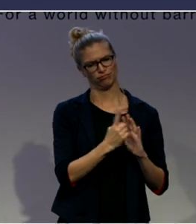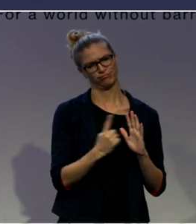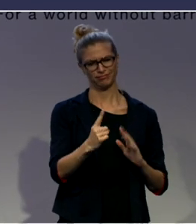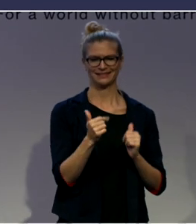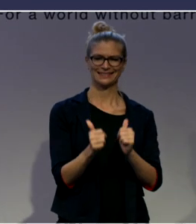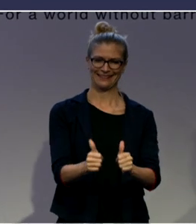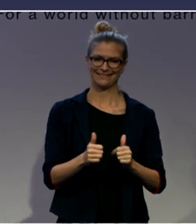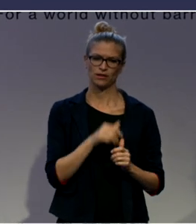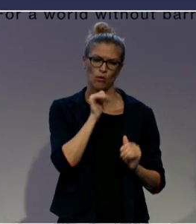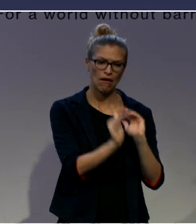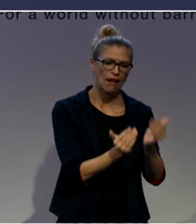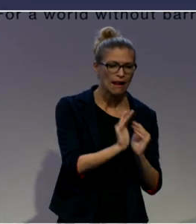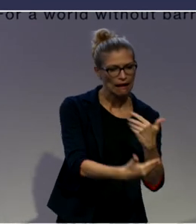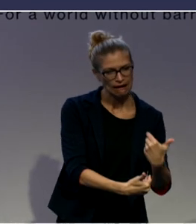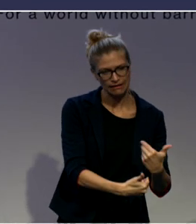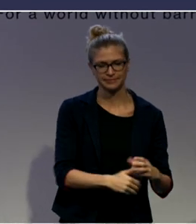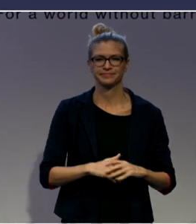quiero decirte